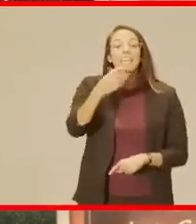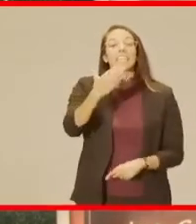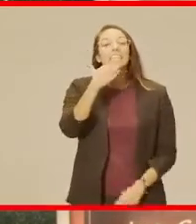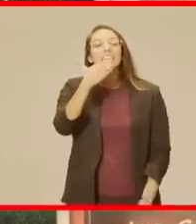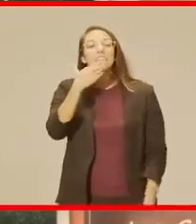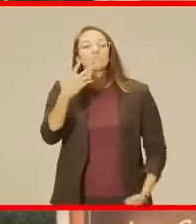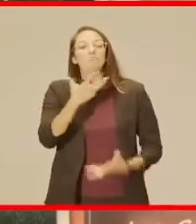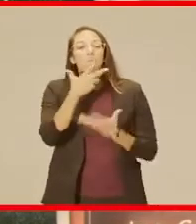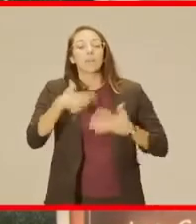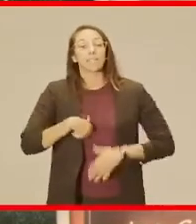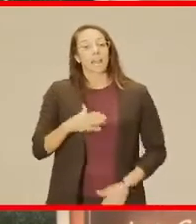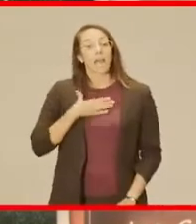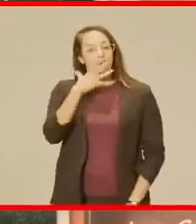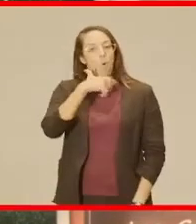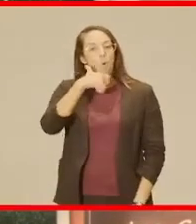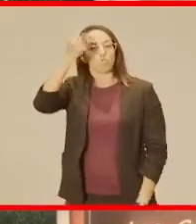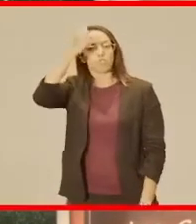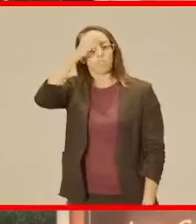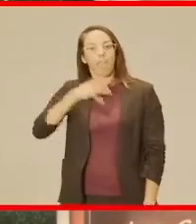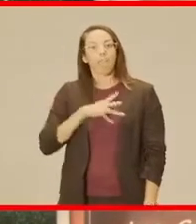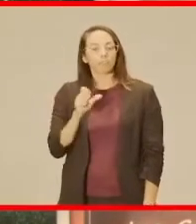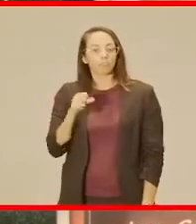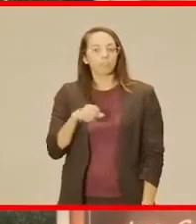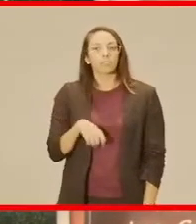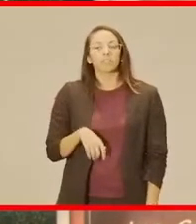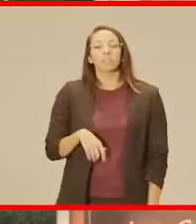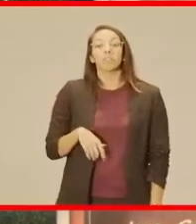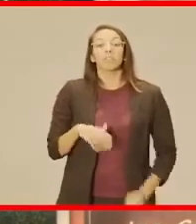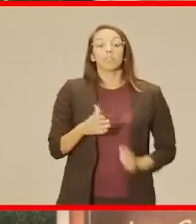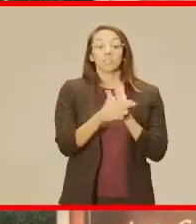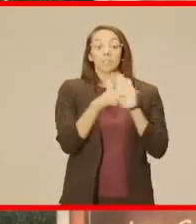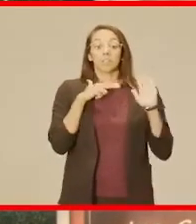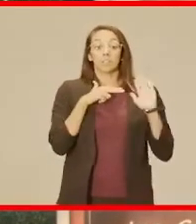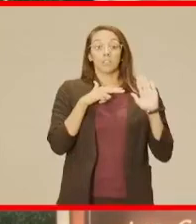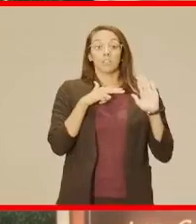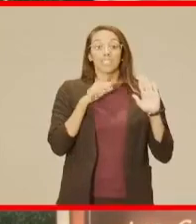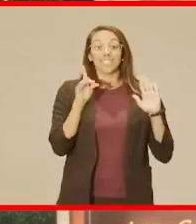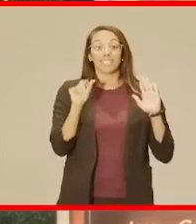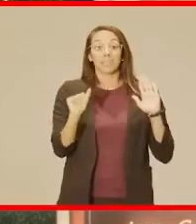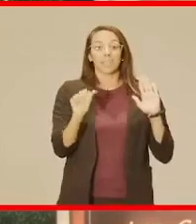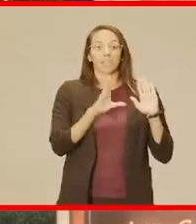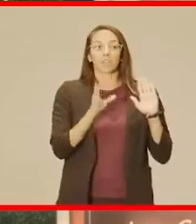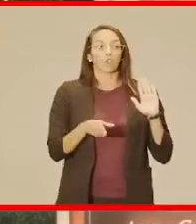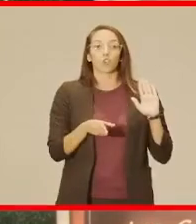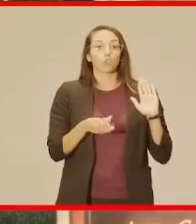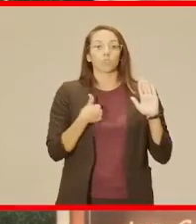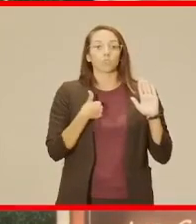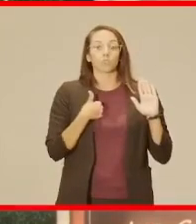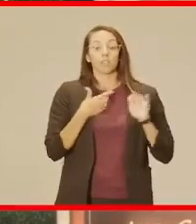older gentleman. I was not diagnosed ever, and my children